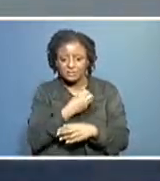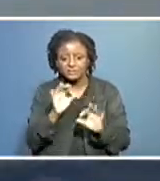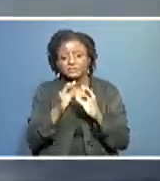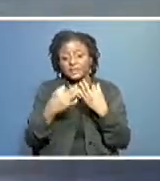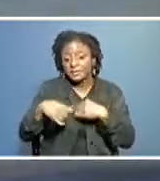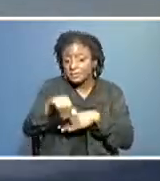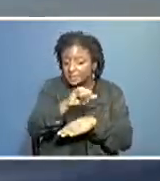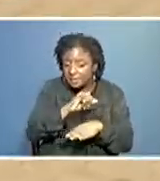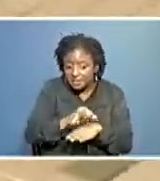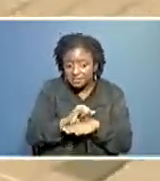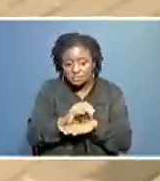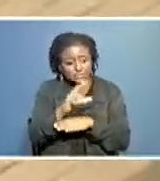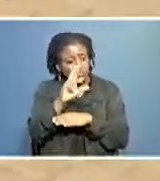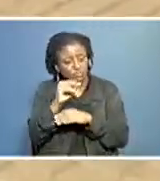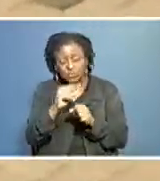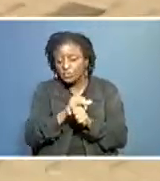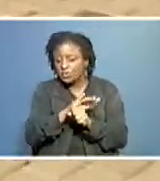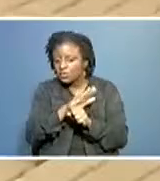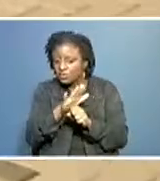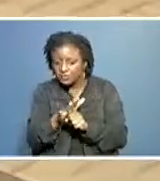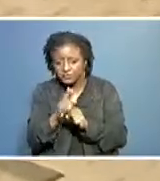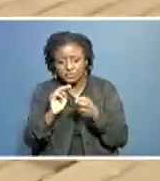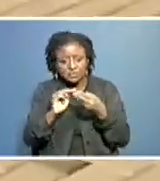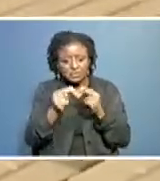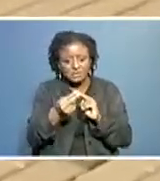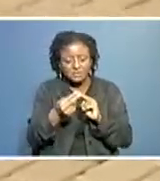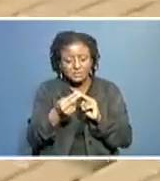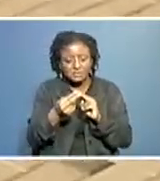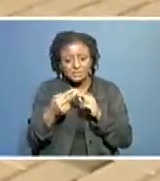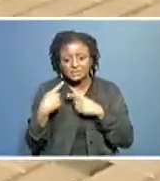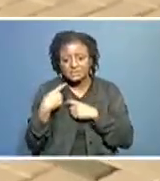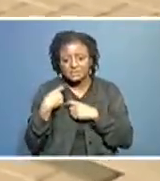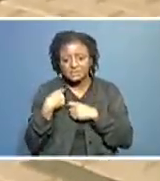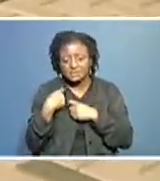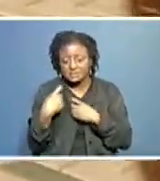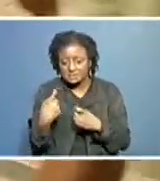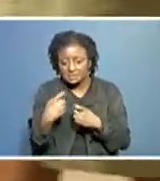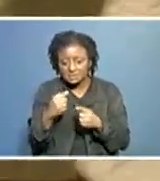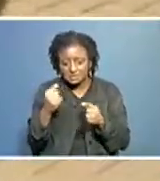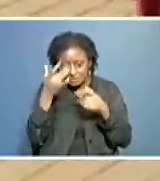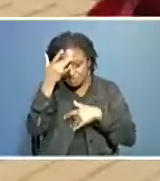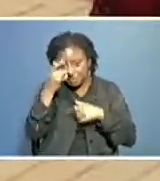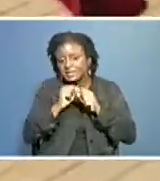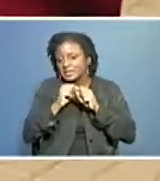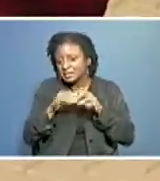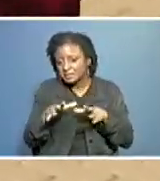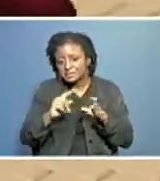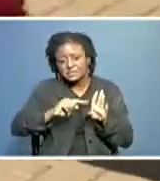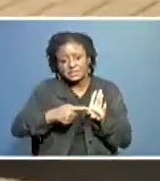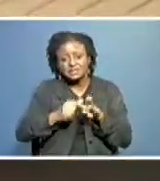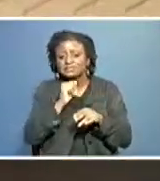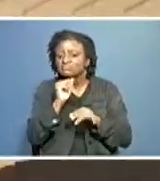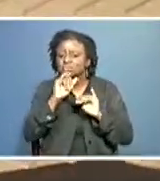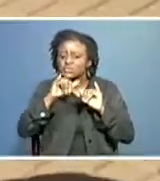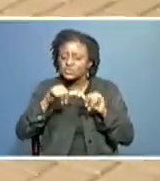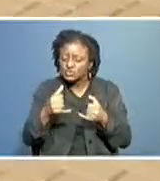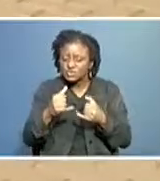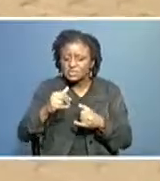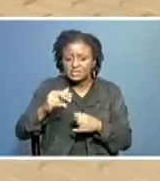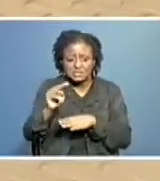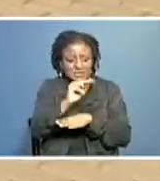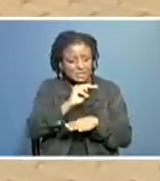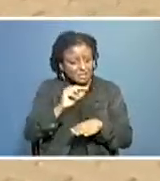have been no COVID cases since the pandemic began. So it's not just Nassau that's